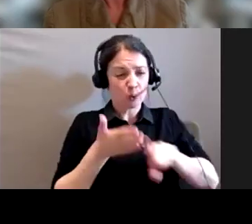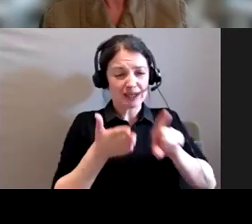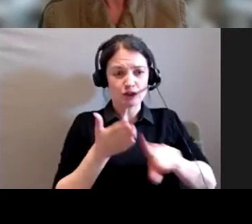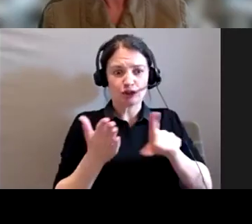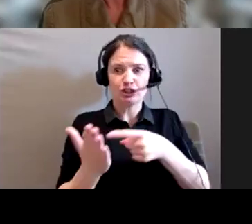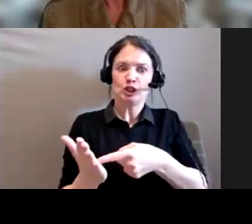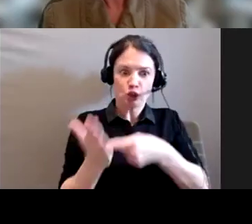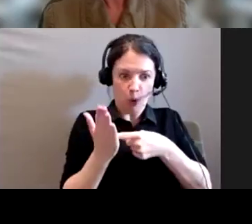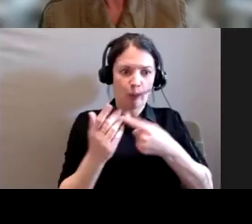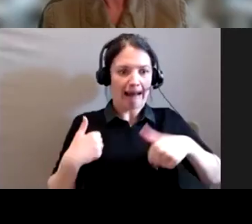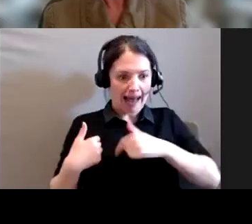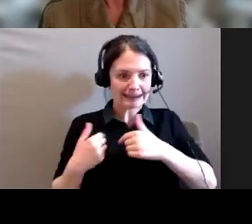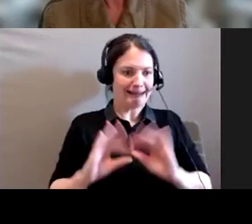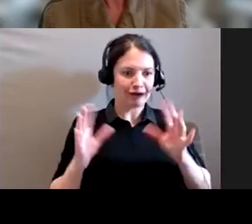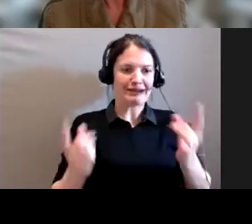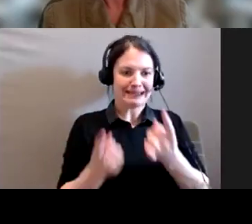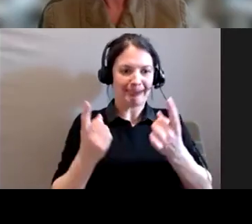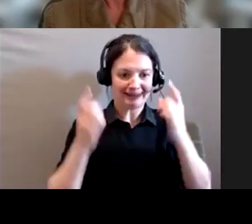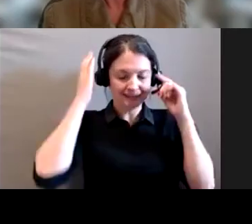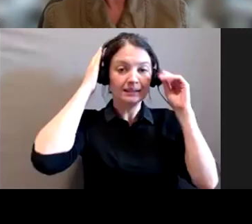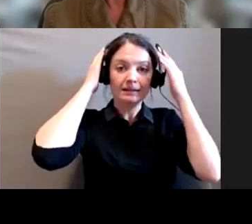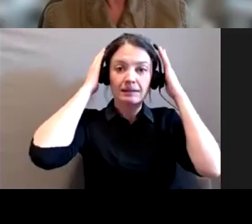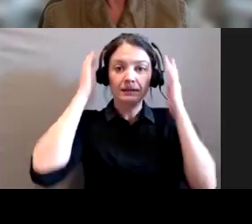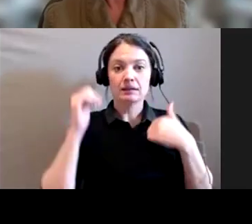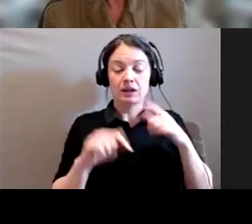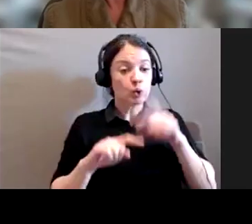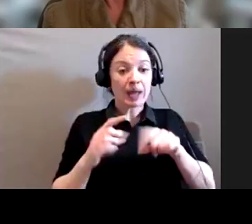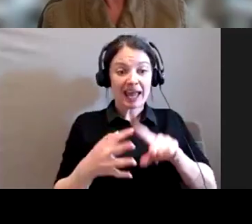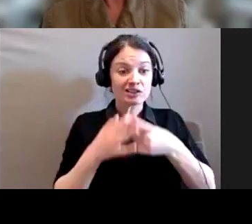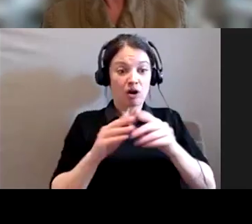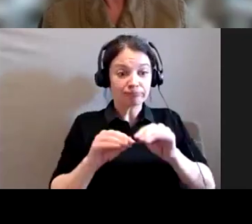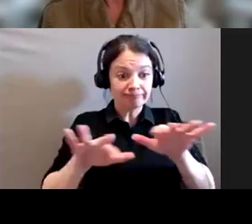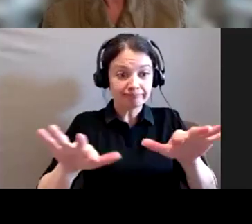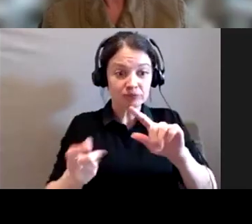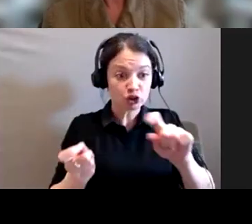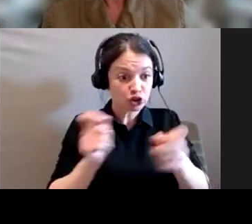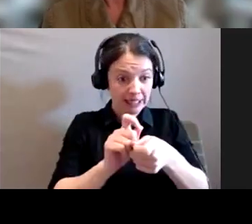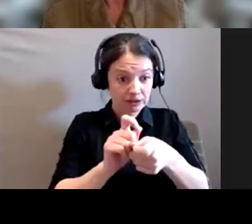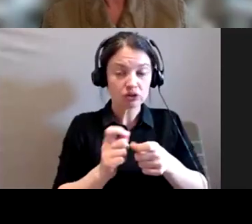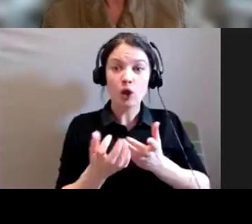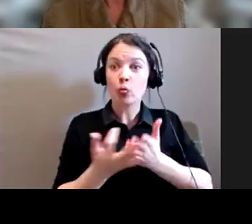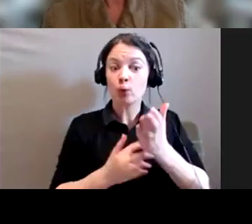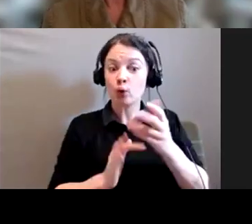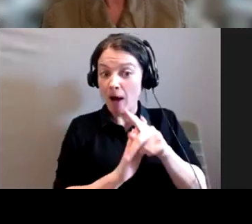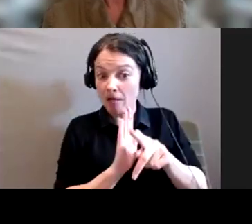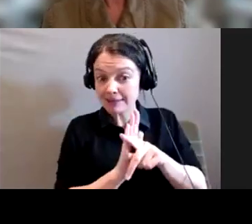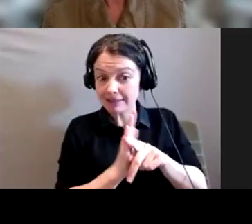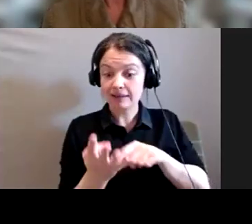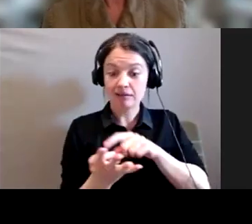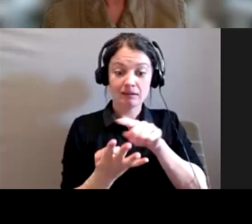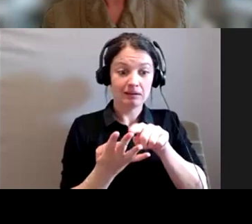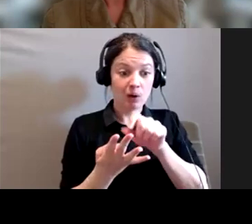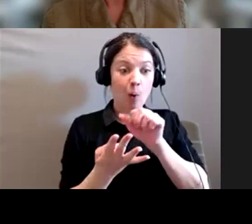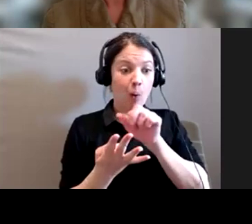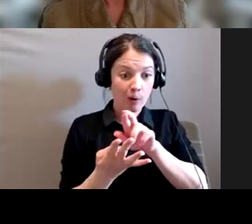something. And in my mind, you can't affect good change in policy or in practice unless you make education